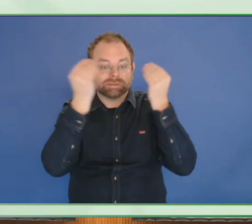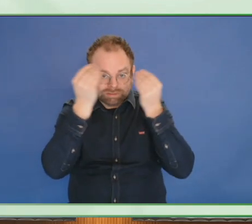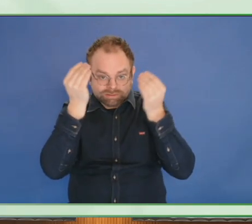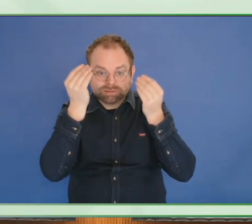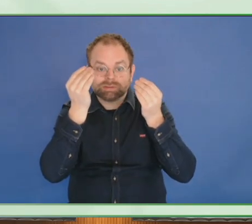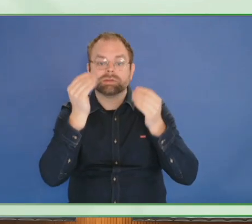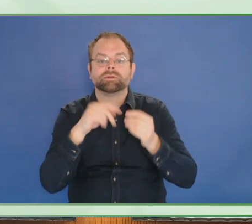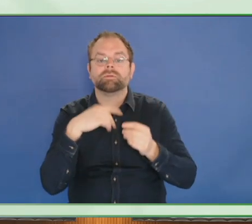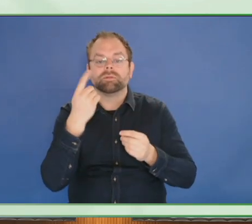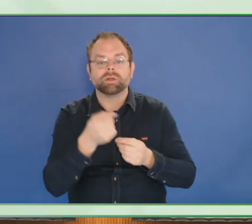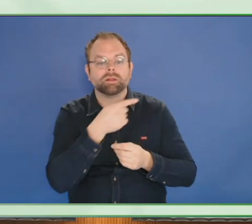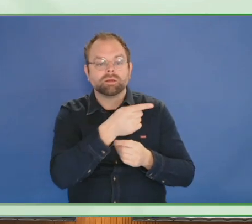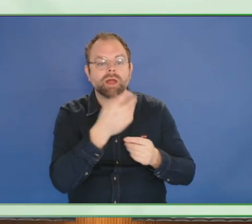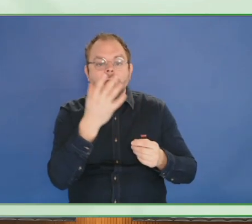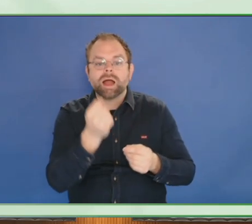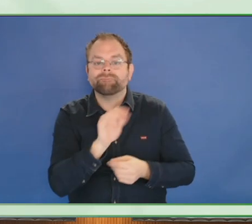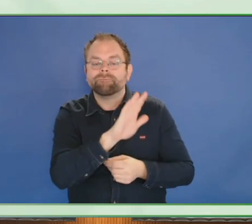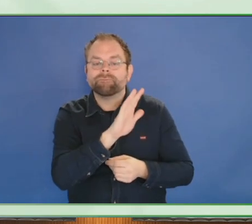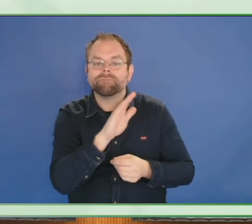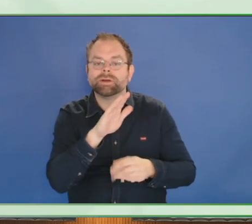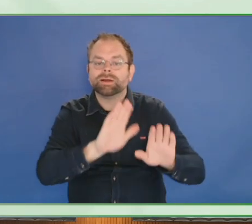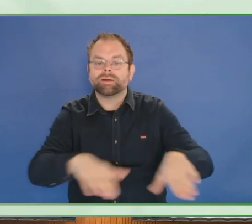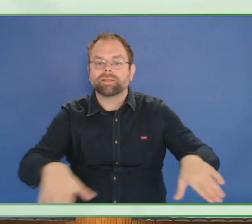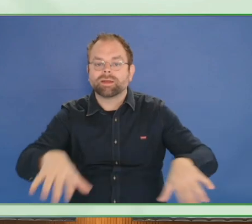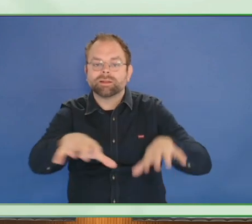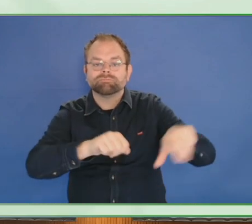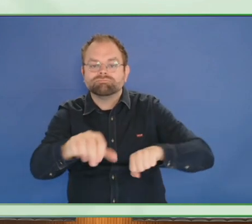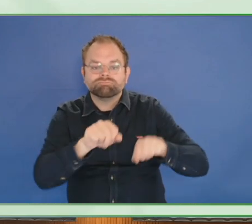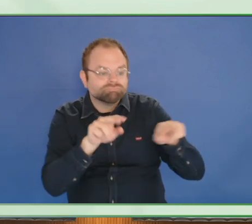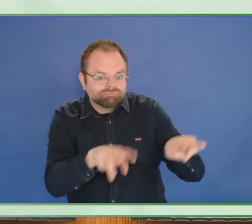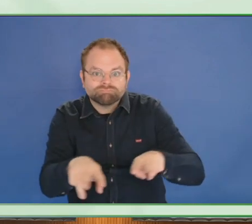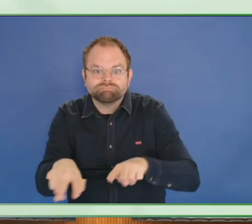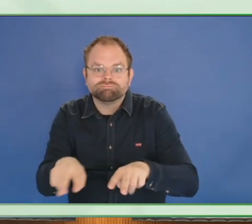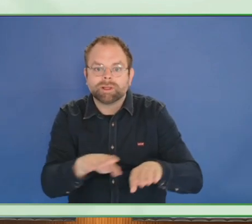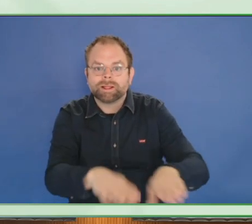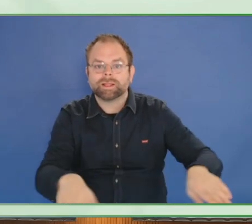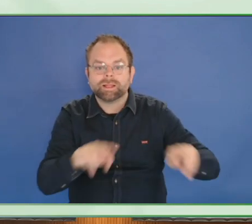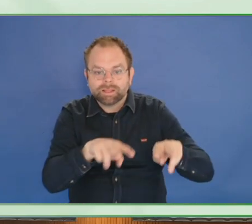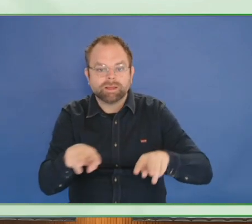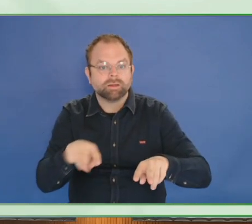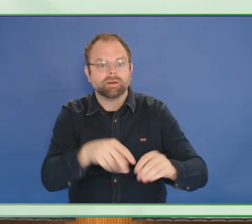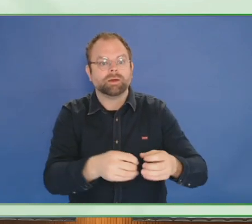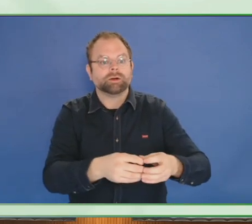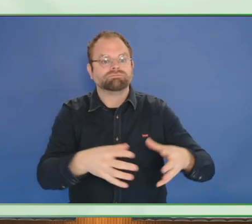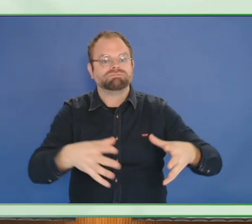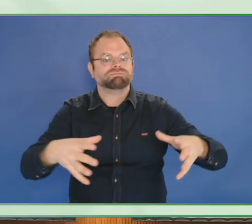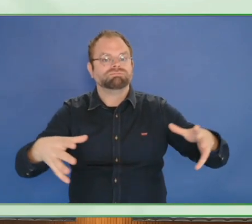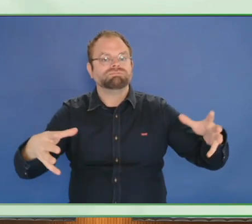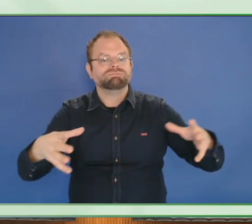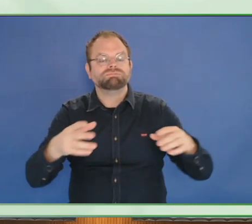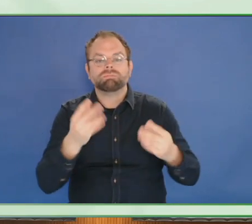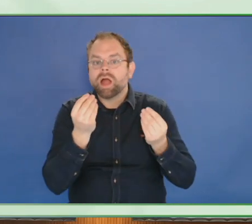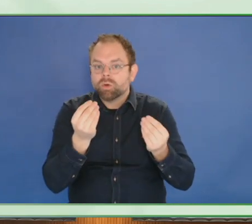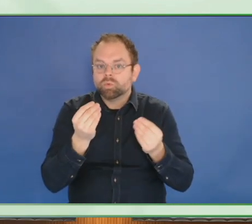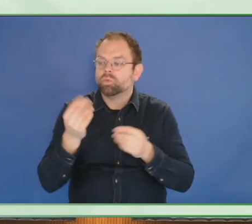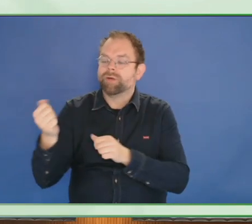her dream into a sustainable business. Today, Noor is a confident entrepreneur and a role